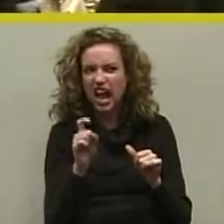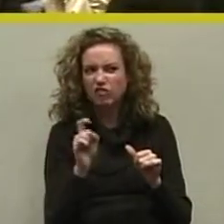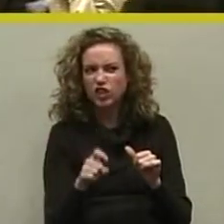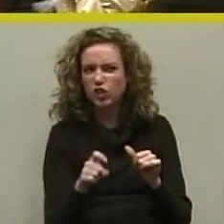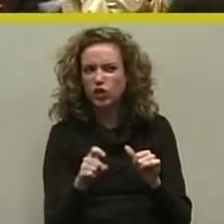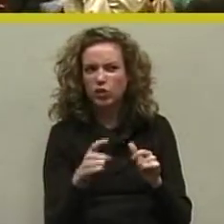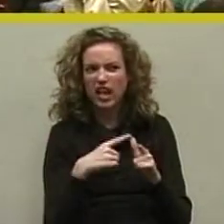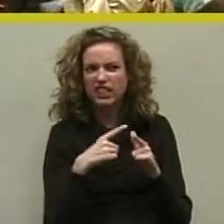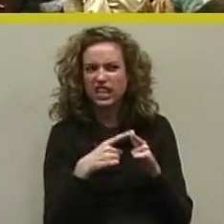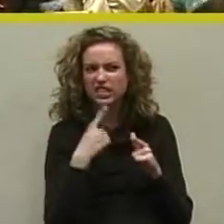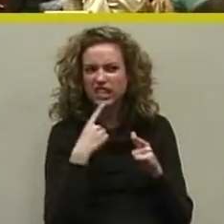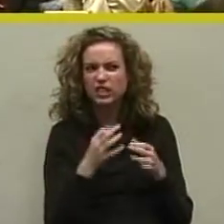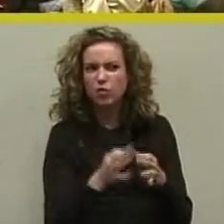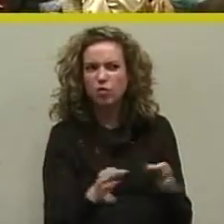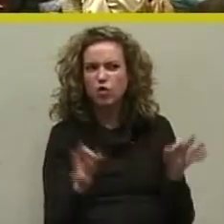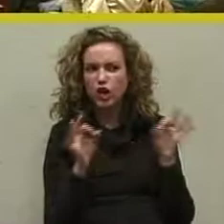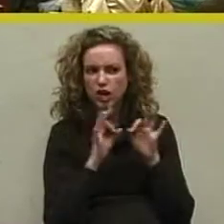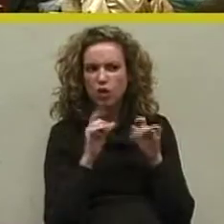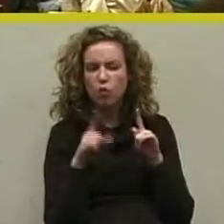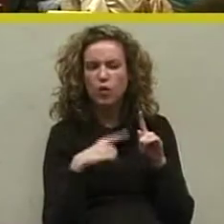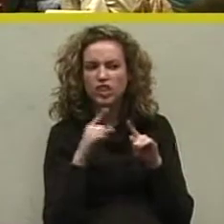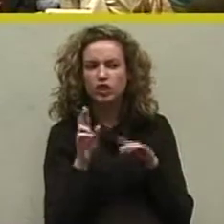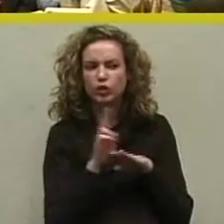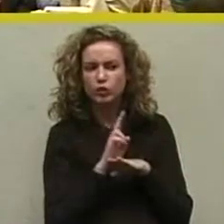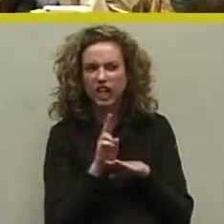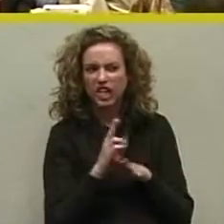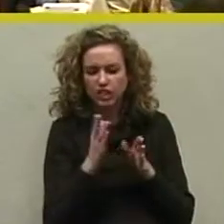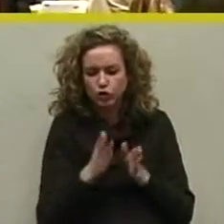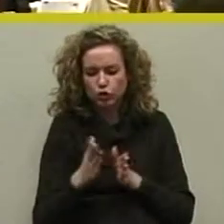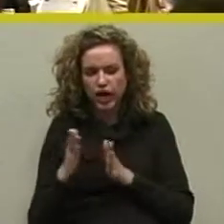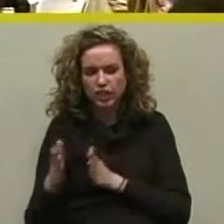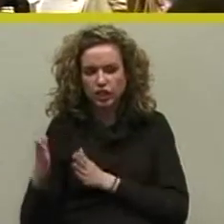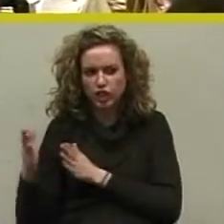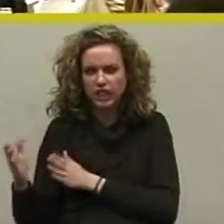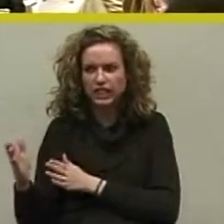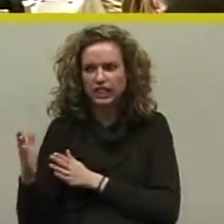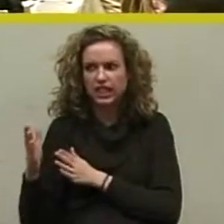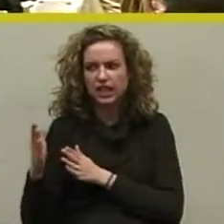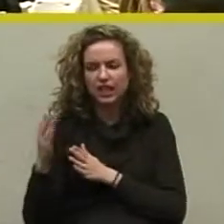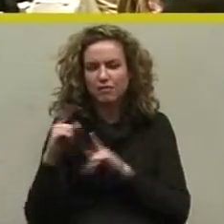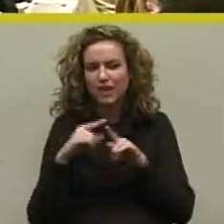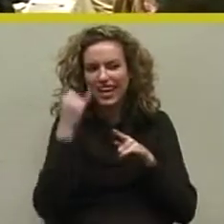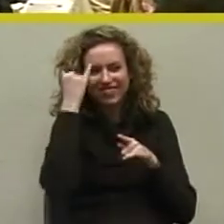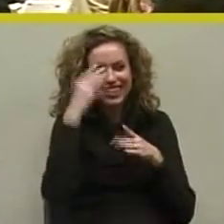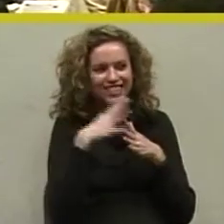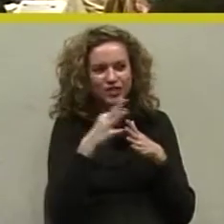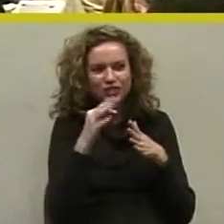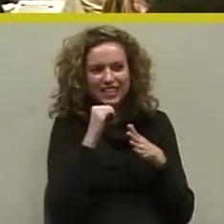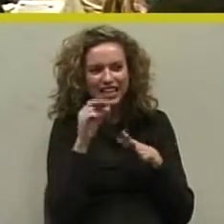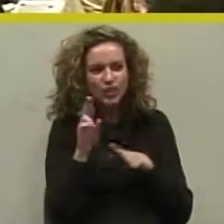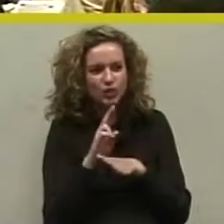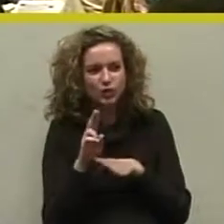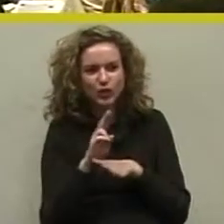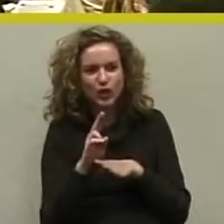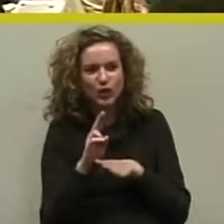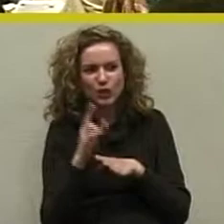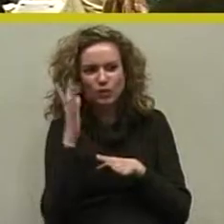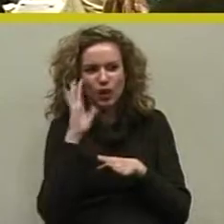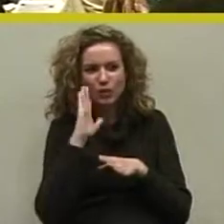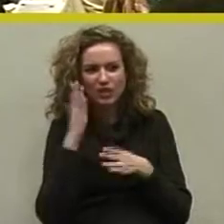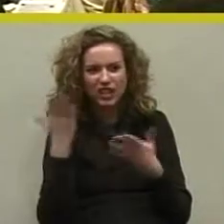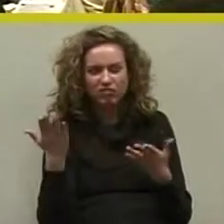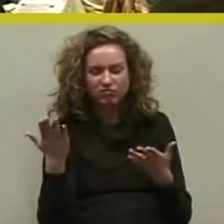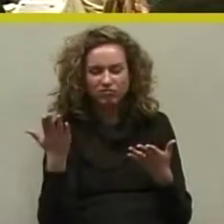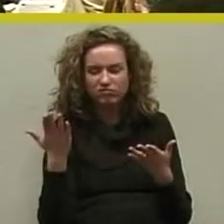it says it's important if they, when they're utilizing the strategies to see if they're effective. Well, if they choose not to use the strategy, why didn't they take data on it to begin with?